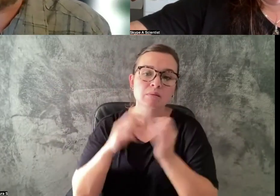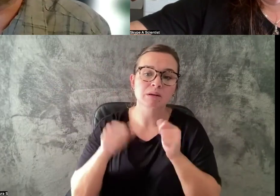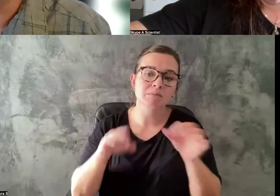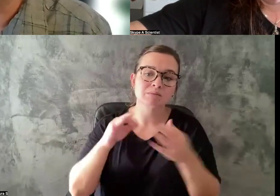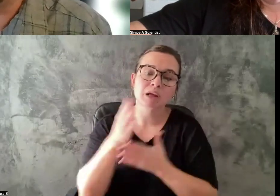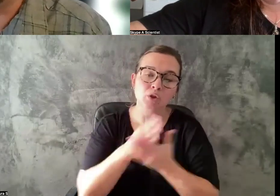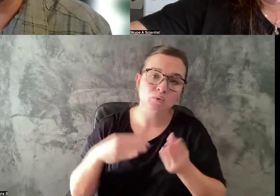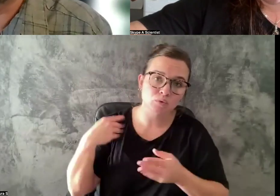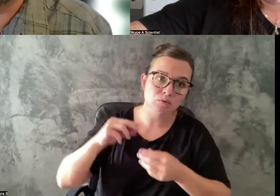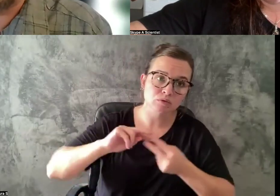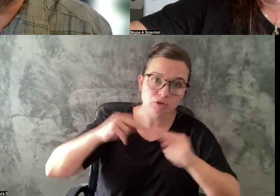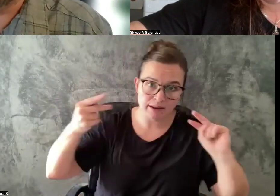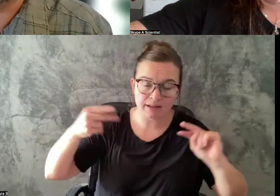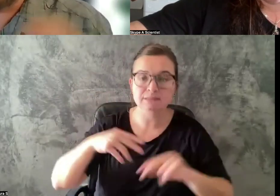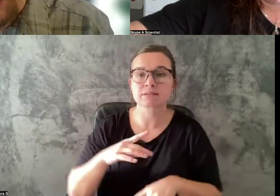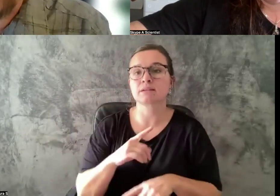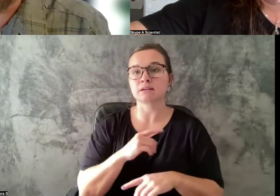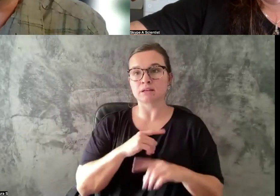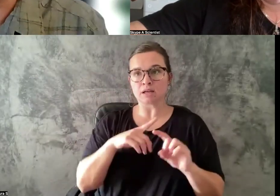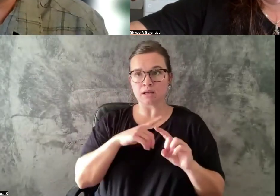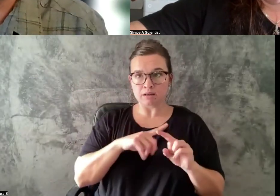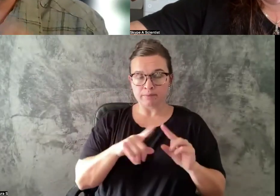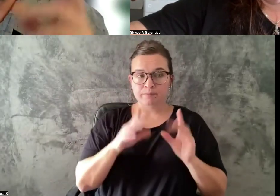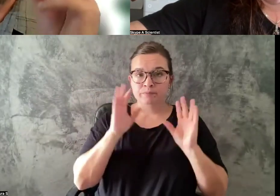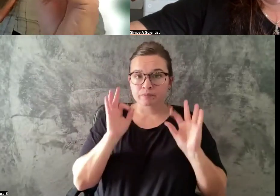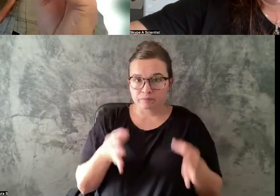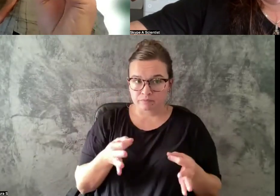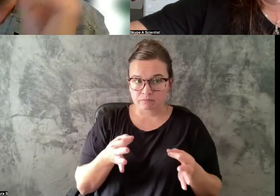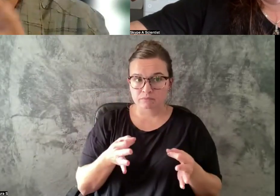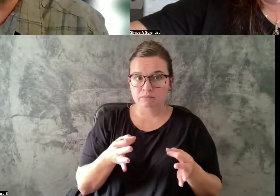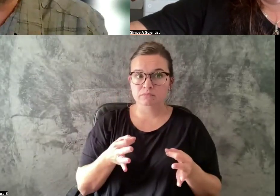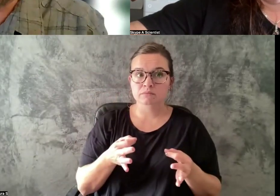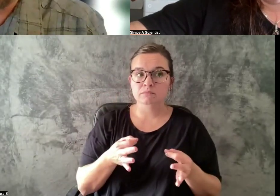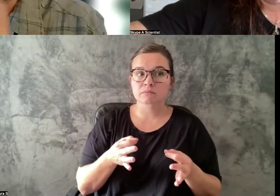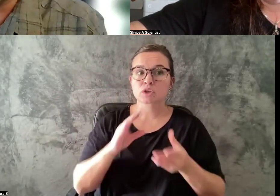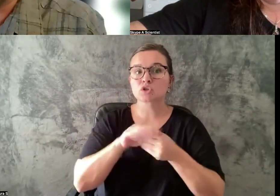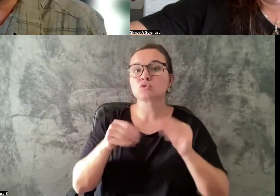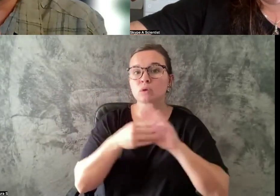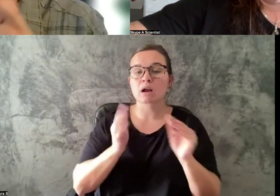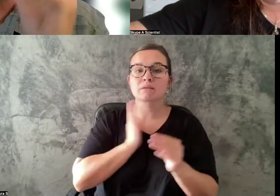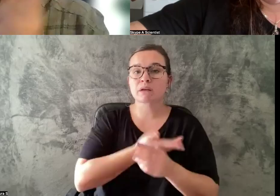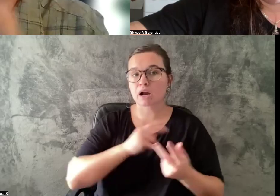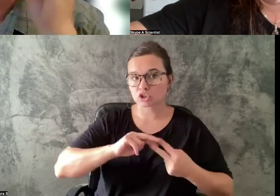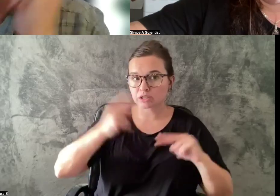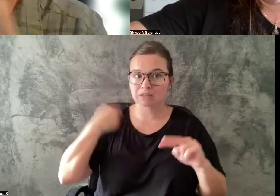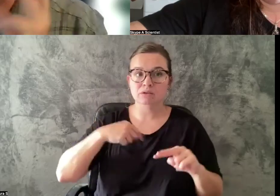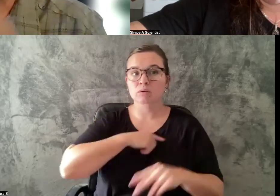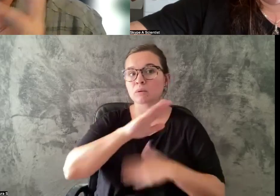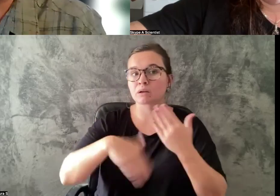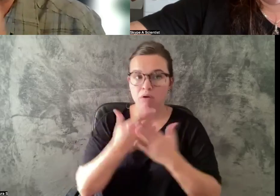through genetics, but it's also true that the story of our genetics is that we are